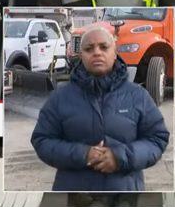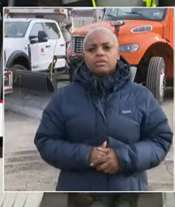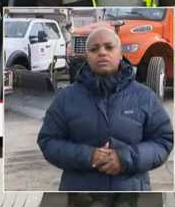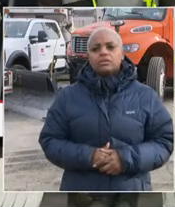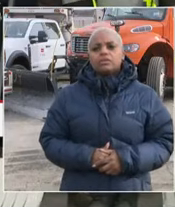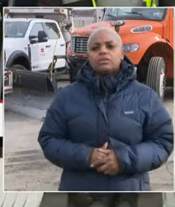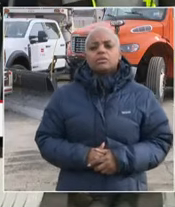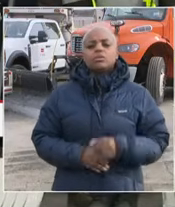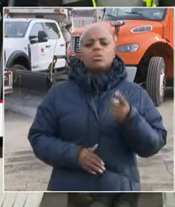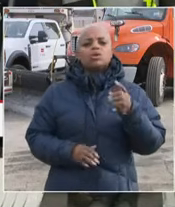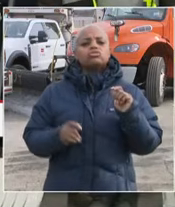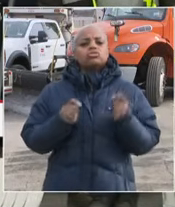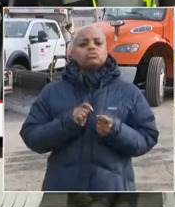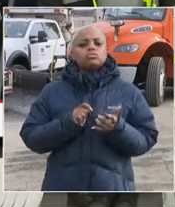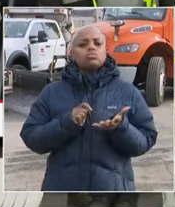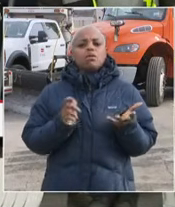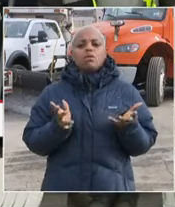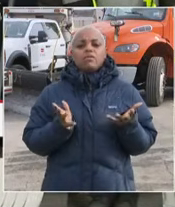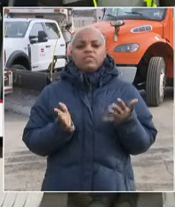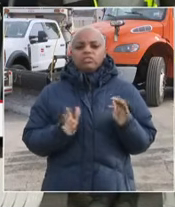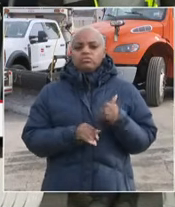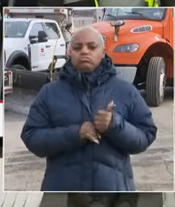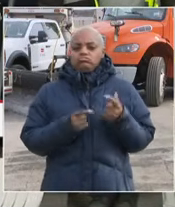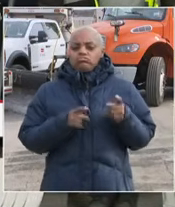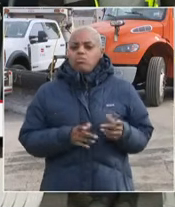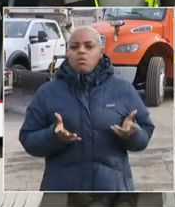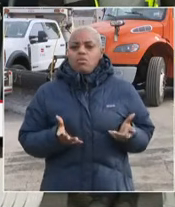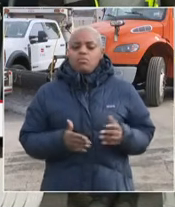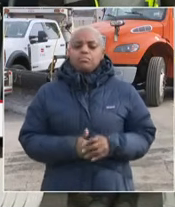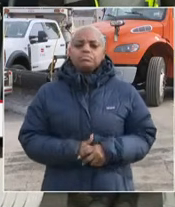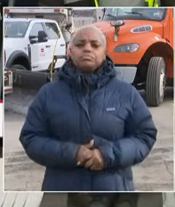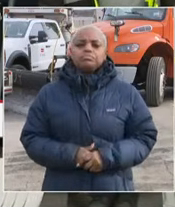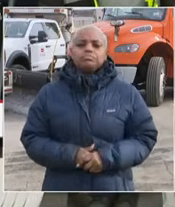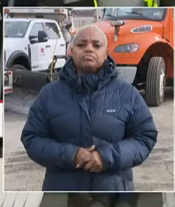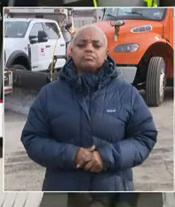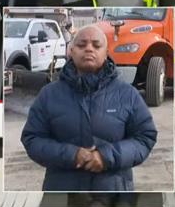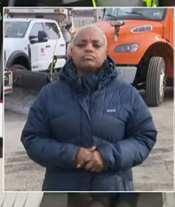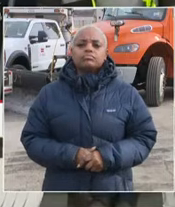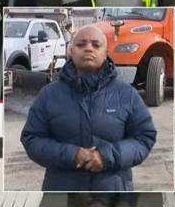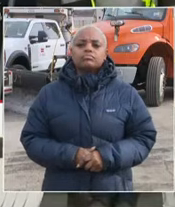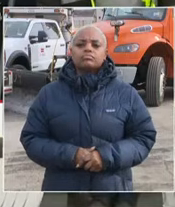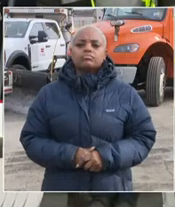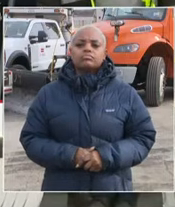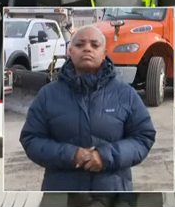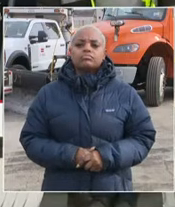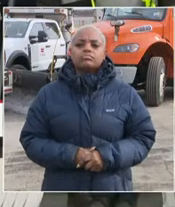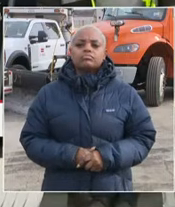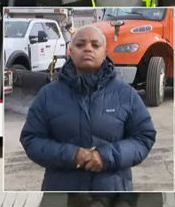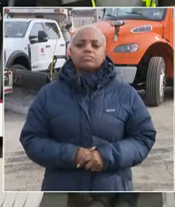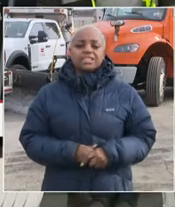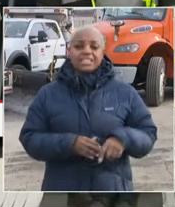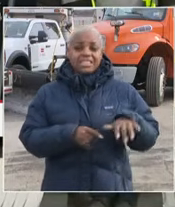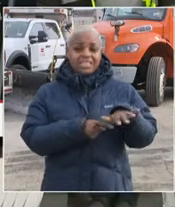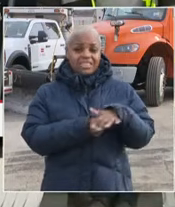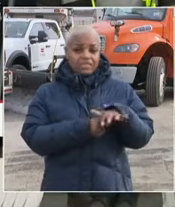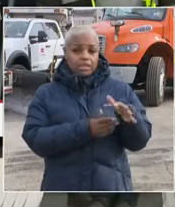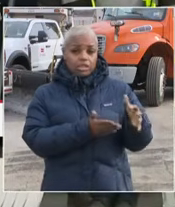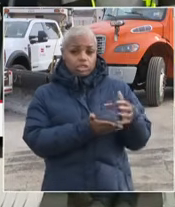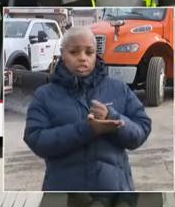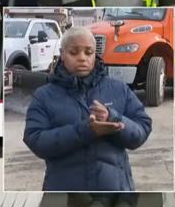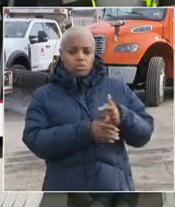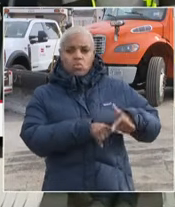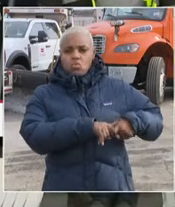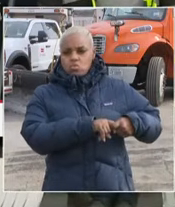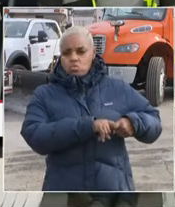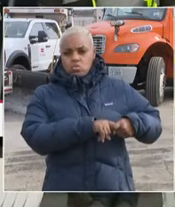modification that has already been made is that we are suspending leaf collection starting this afternoon, and those